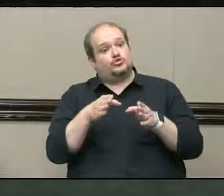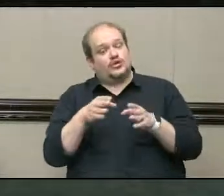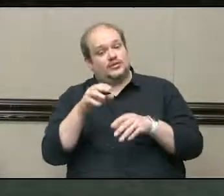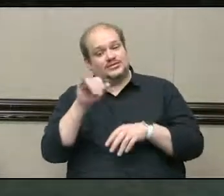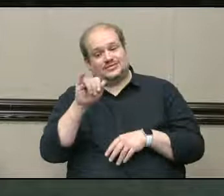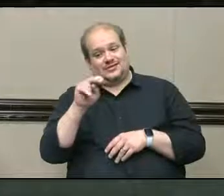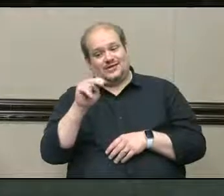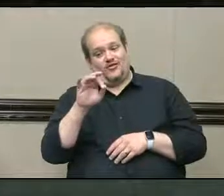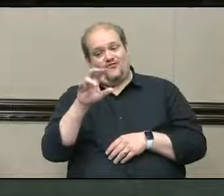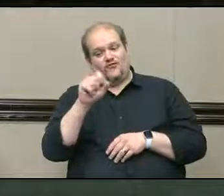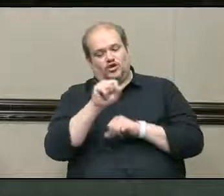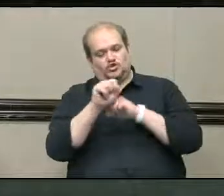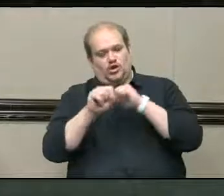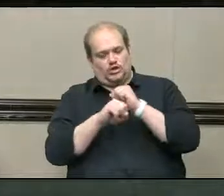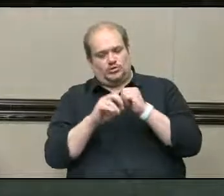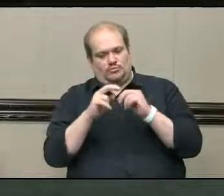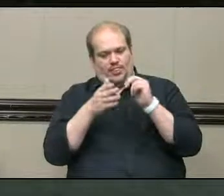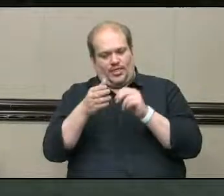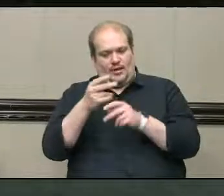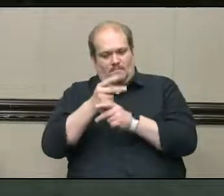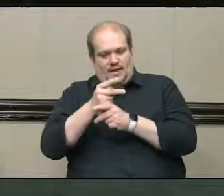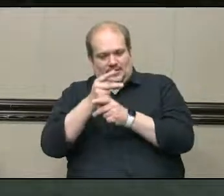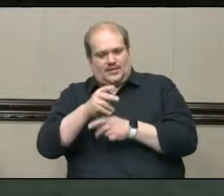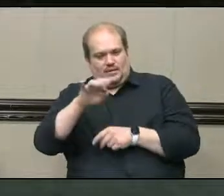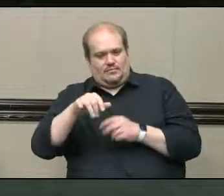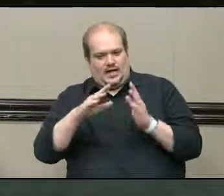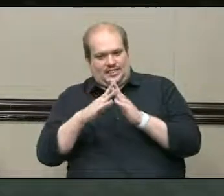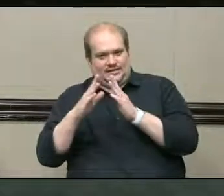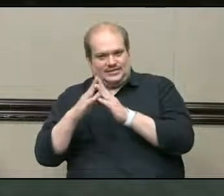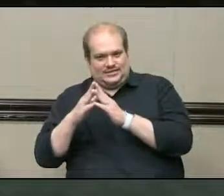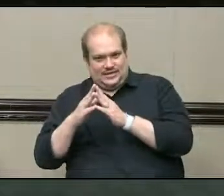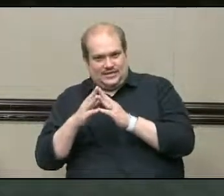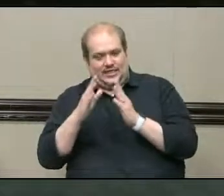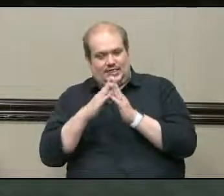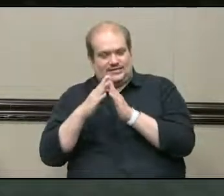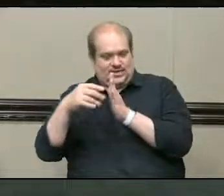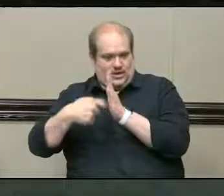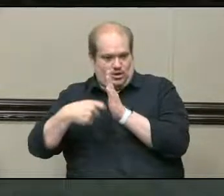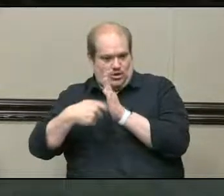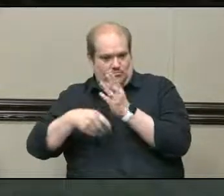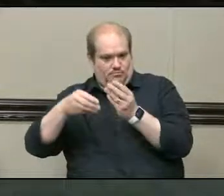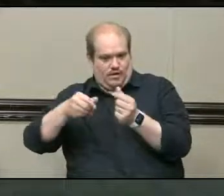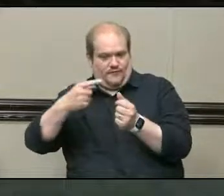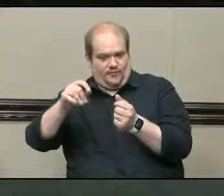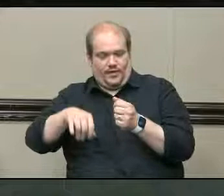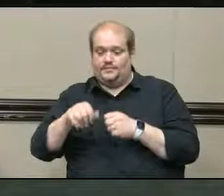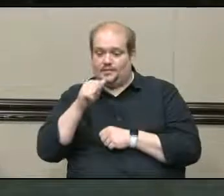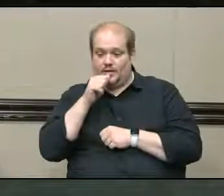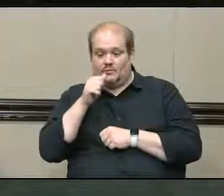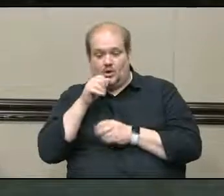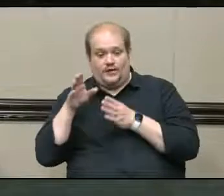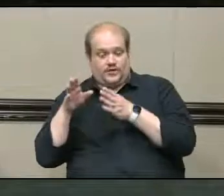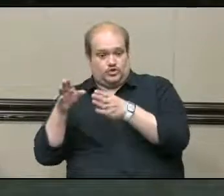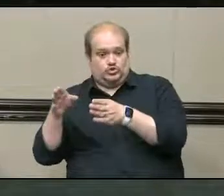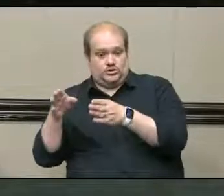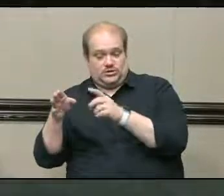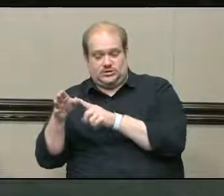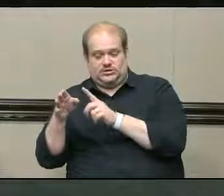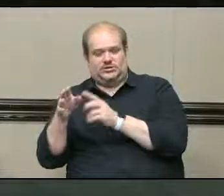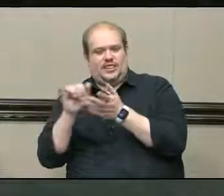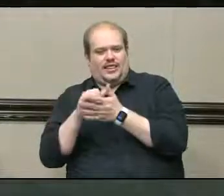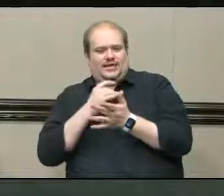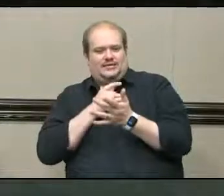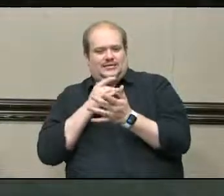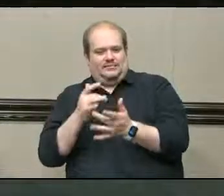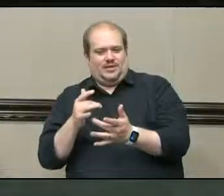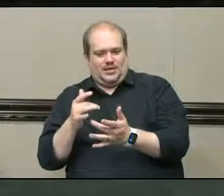infrastructure that's built there is maintained by the city at the city's cost. Private streets are